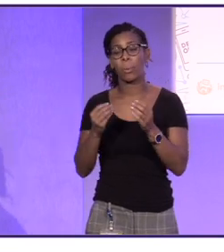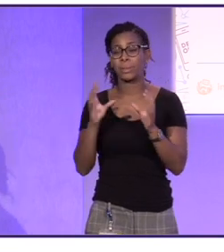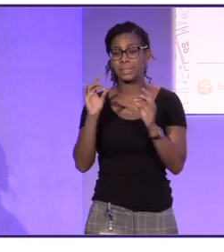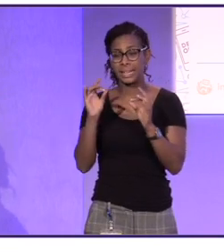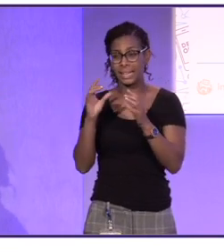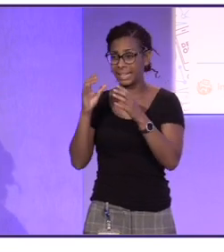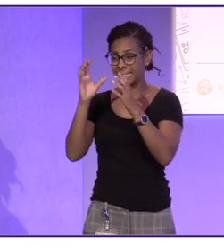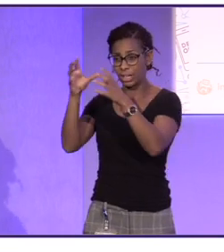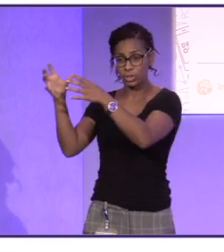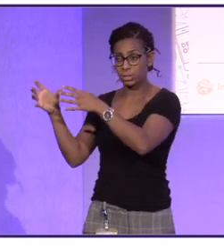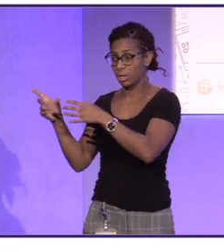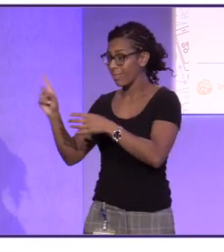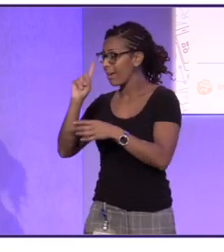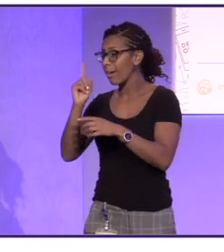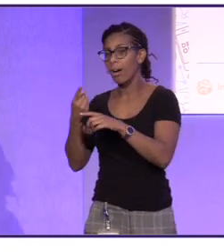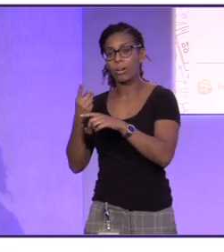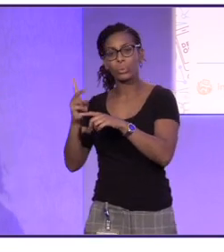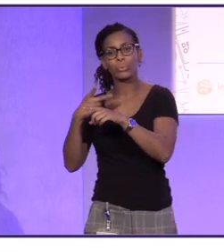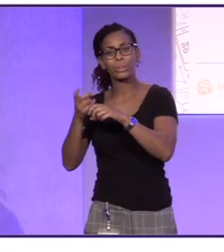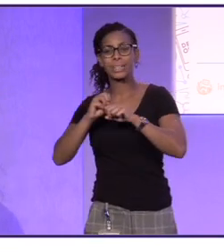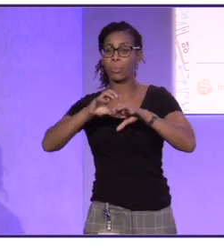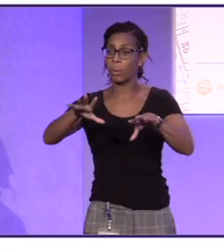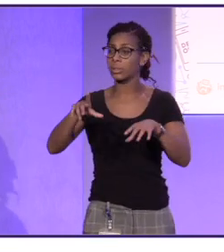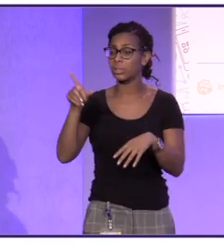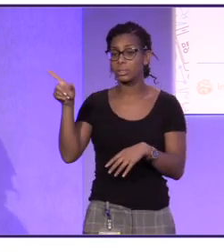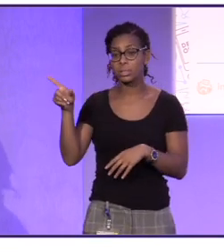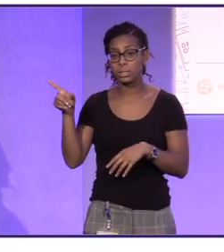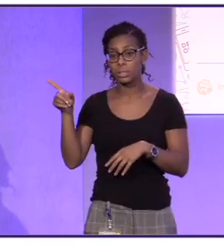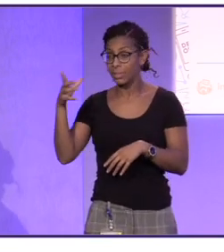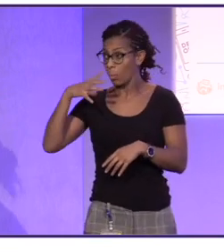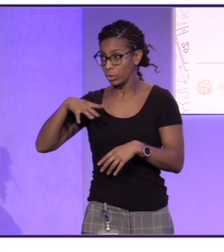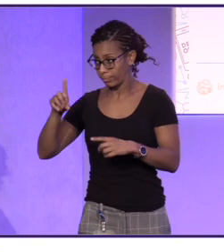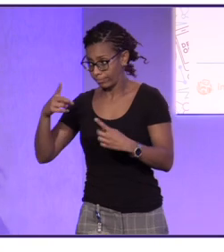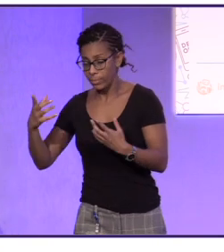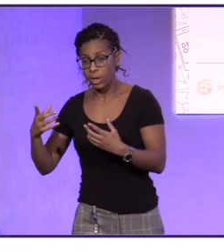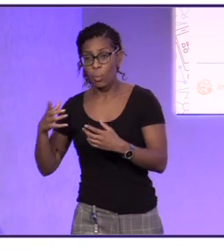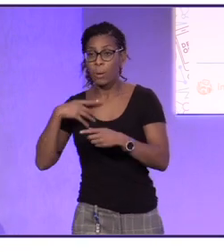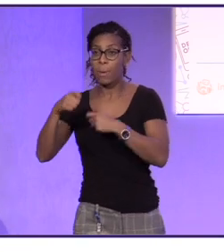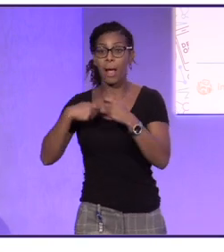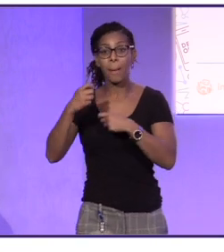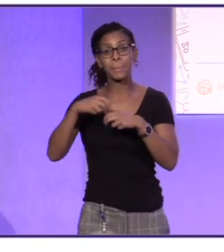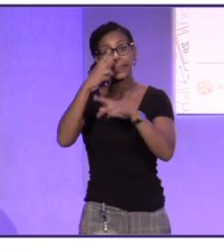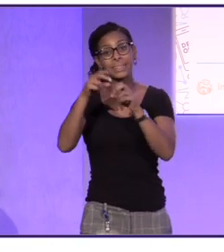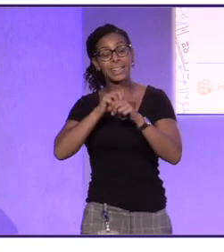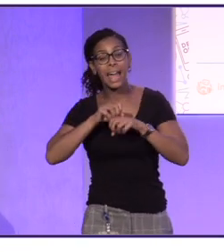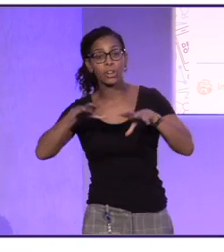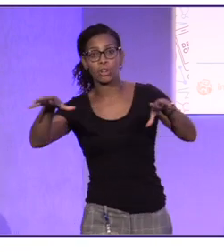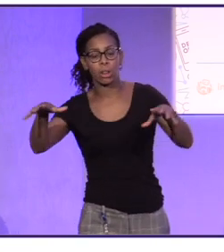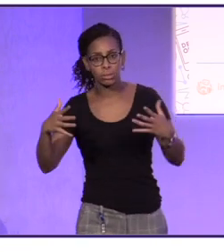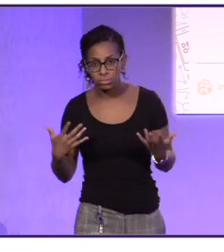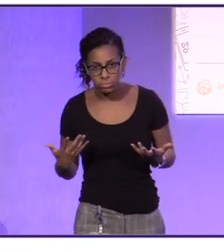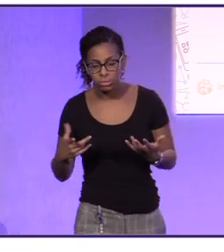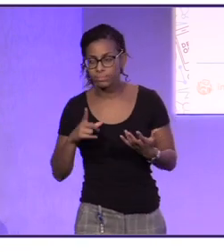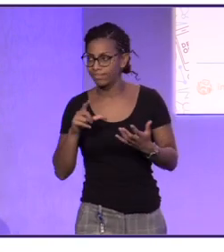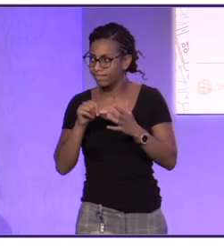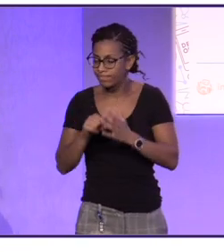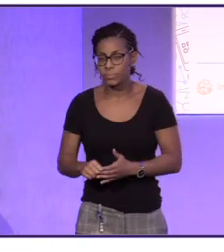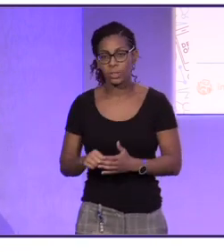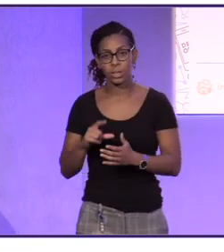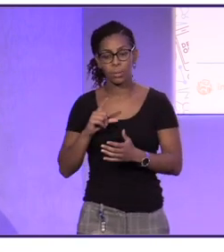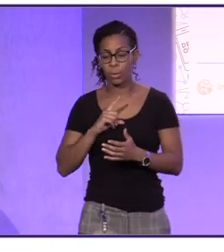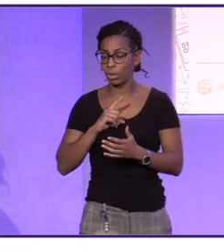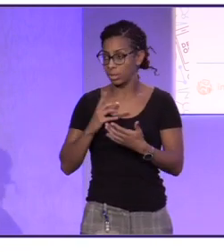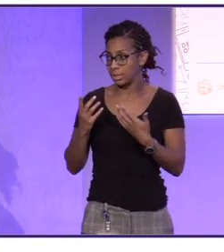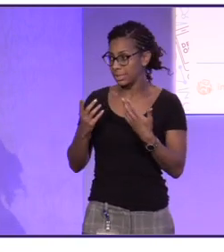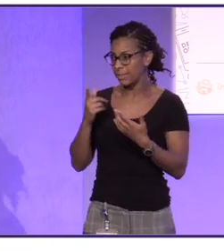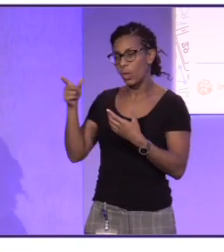do blue-green deployments even if they wanted to. They have problems going international because BGP somehow doesn't understand